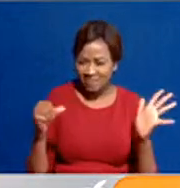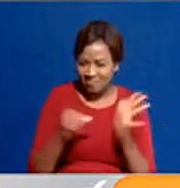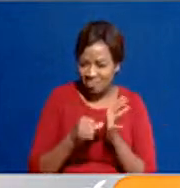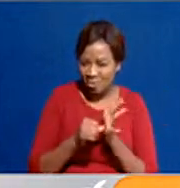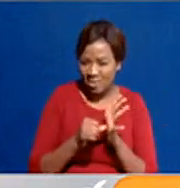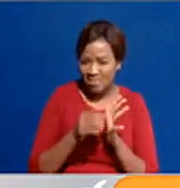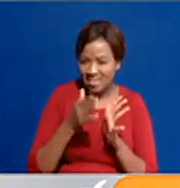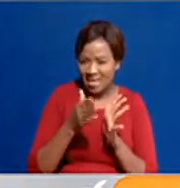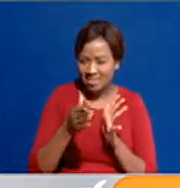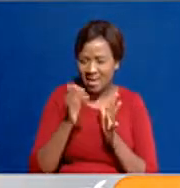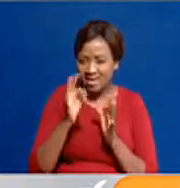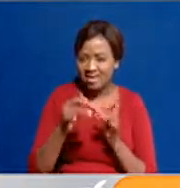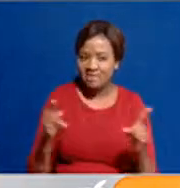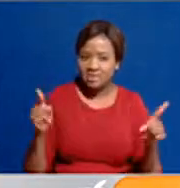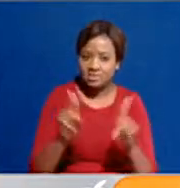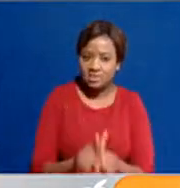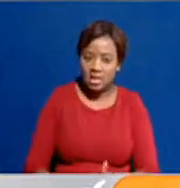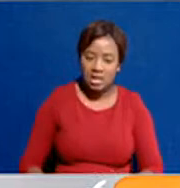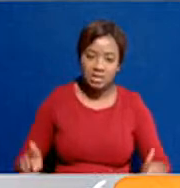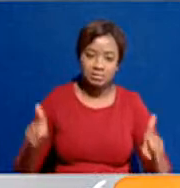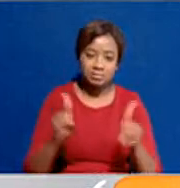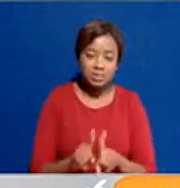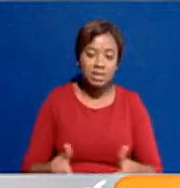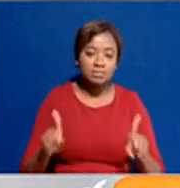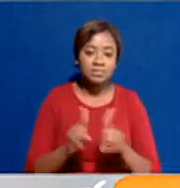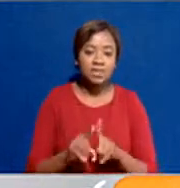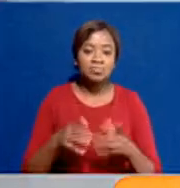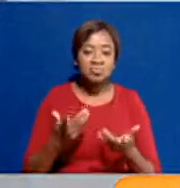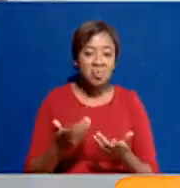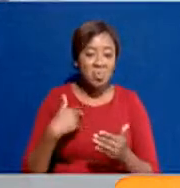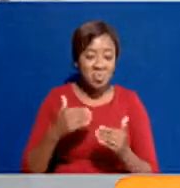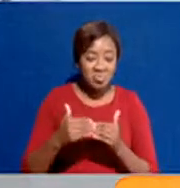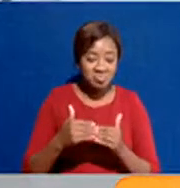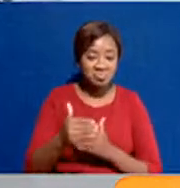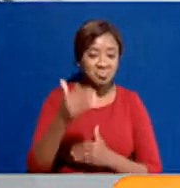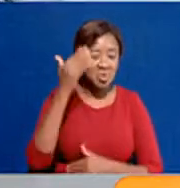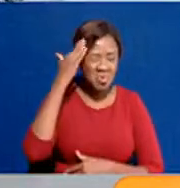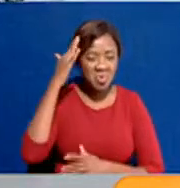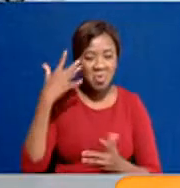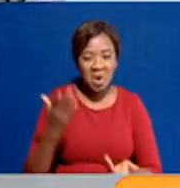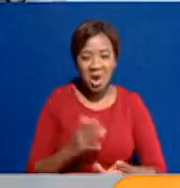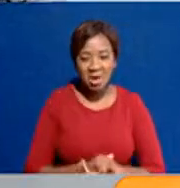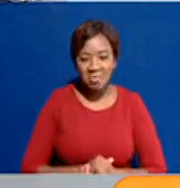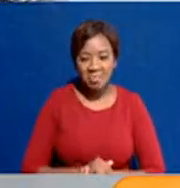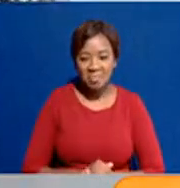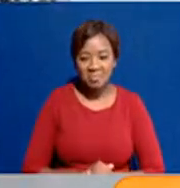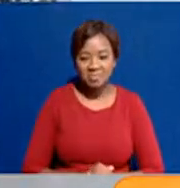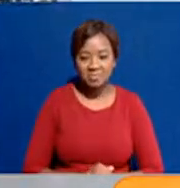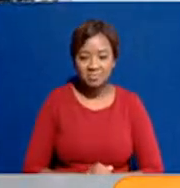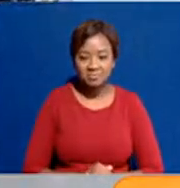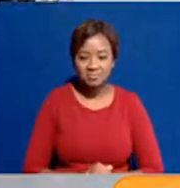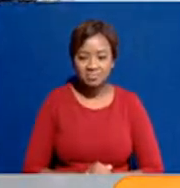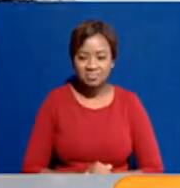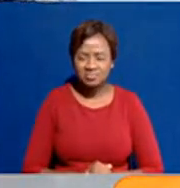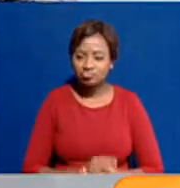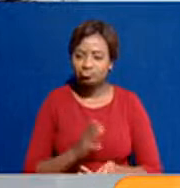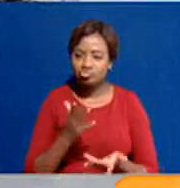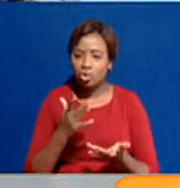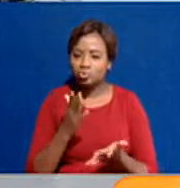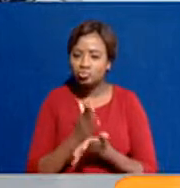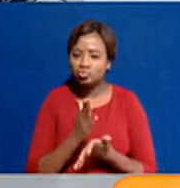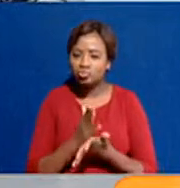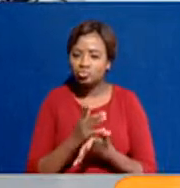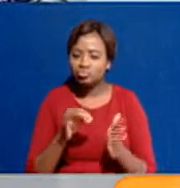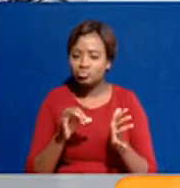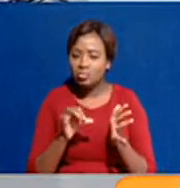doing the same thing. So how sure are we that this will be a resolution that then says we will not find ourselves here? What is it? What's at the